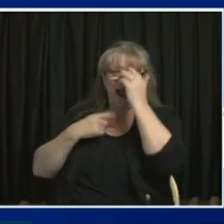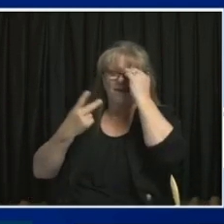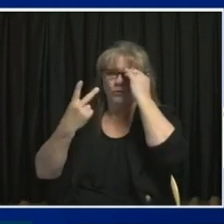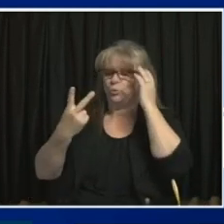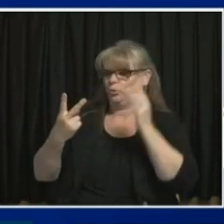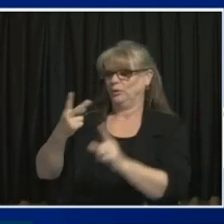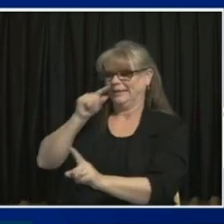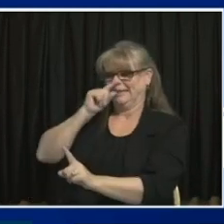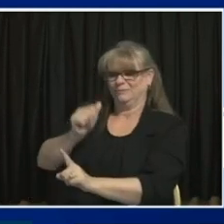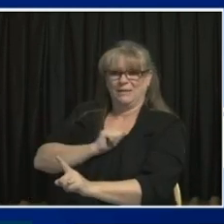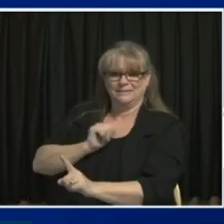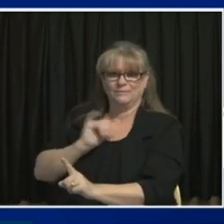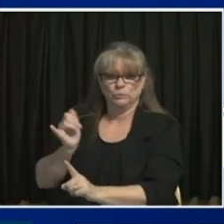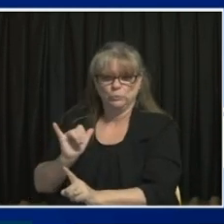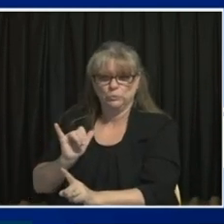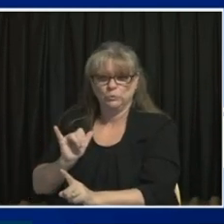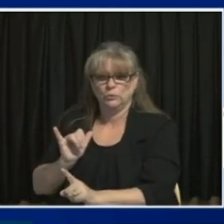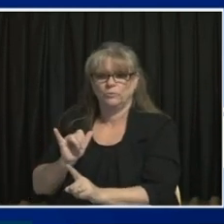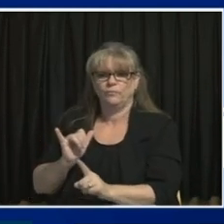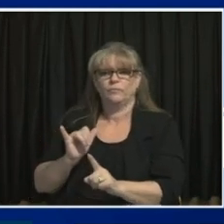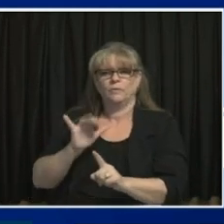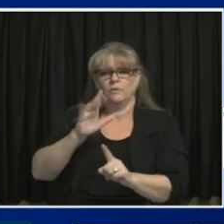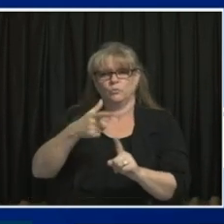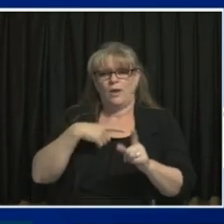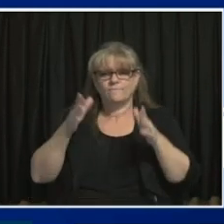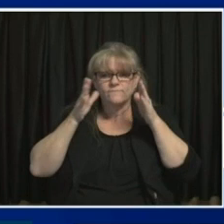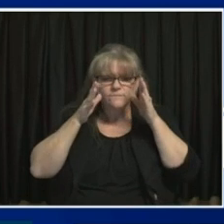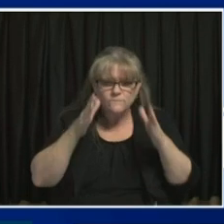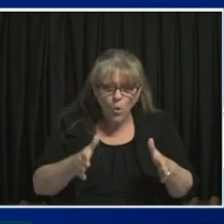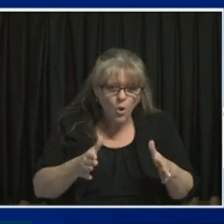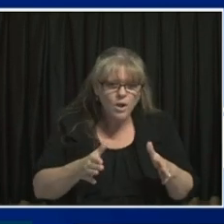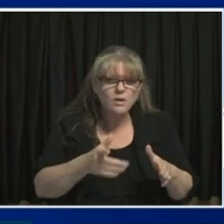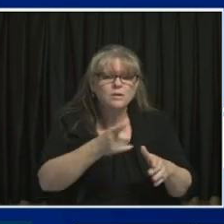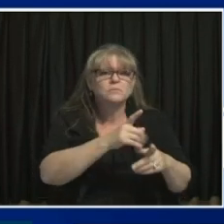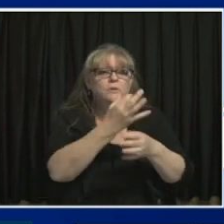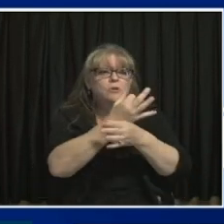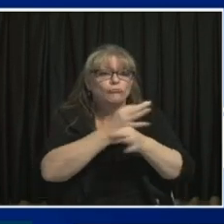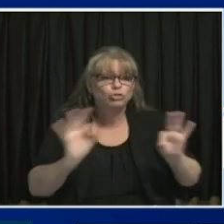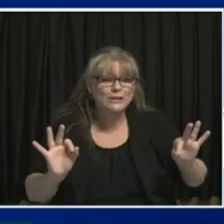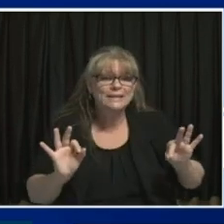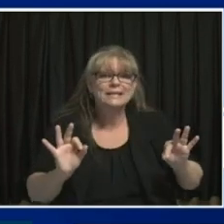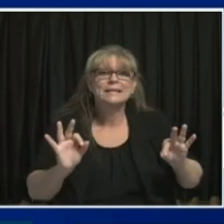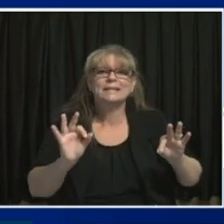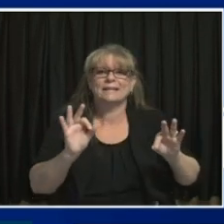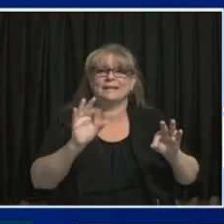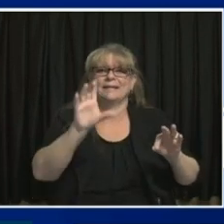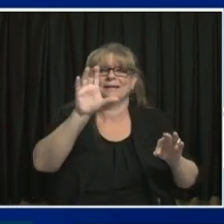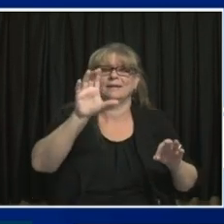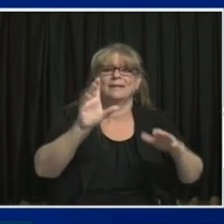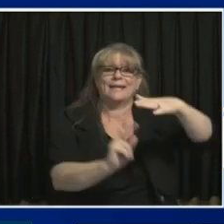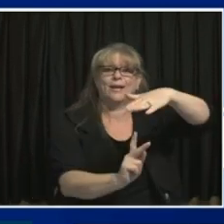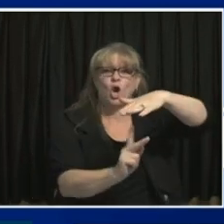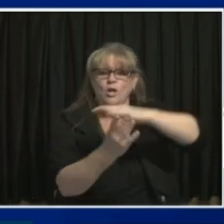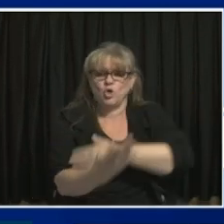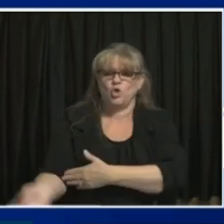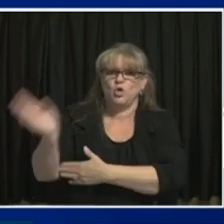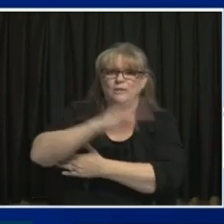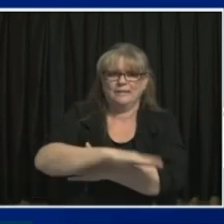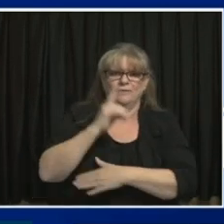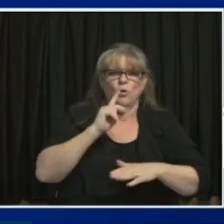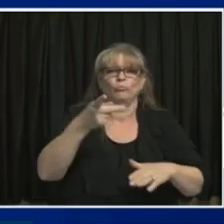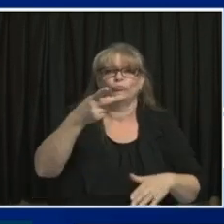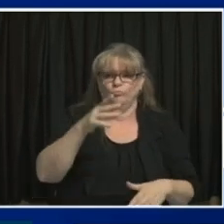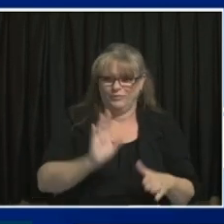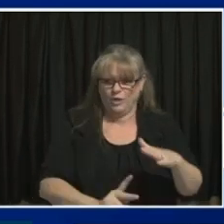focused on free full-day kindergarten, expanding preschool. You know, before 3rd grade, children learn to read, and after 3rd grade, they read to